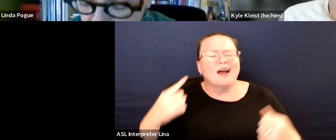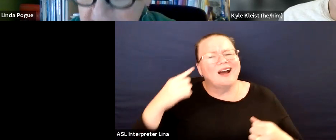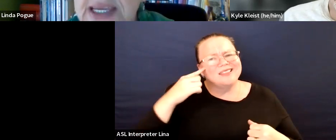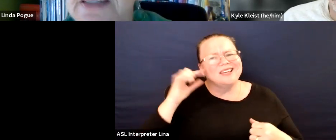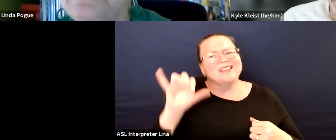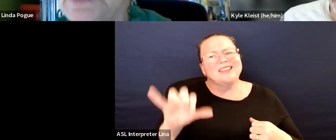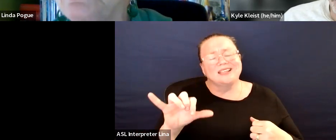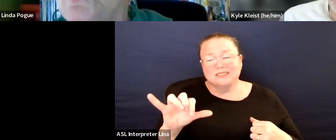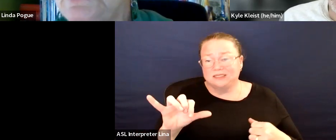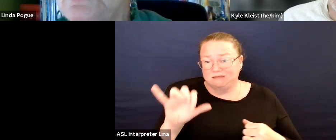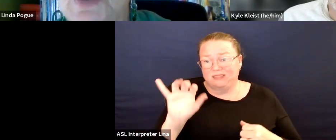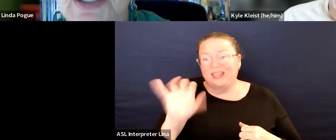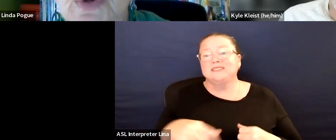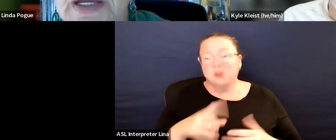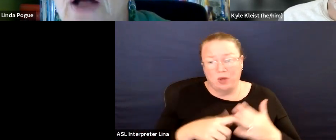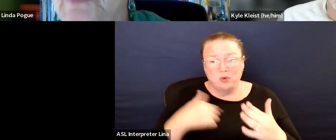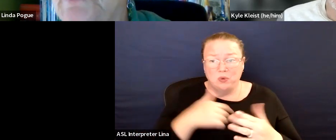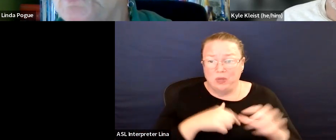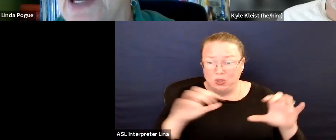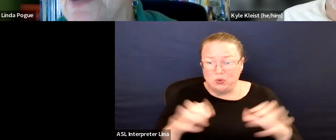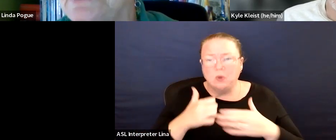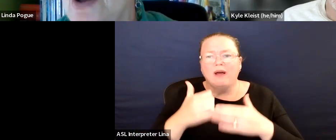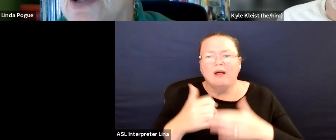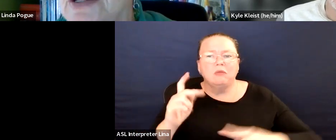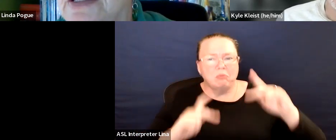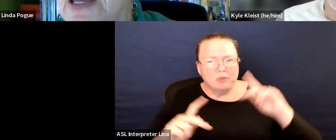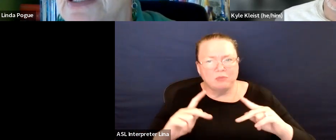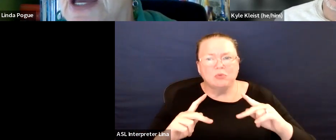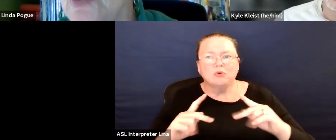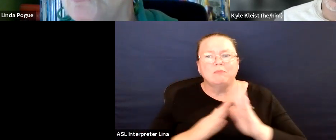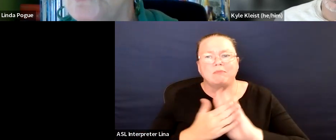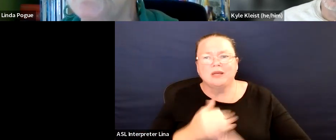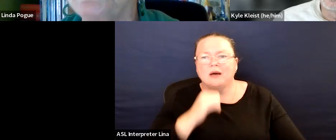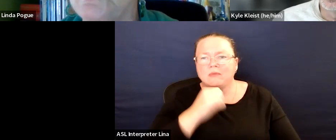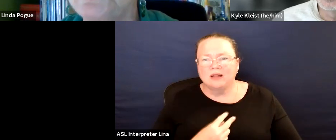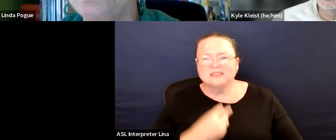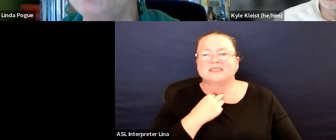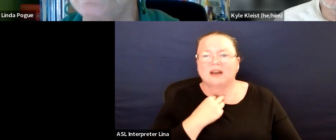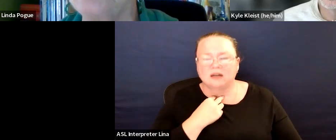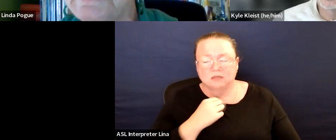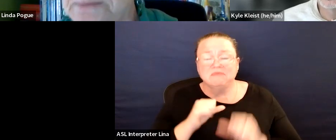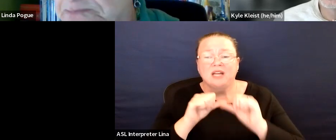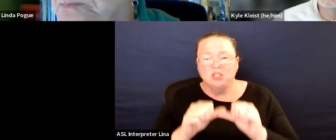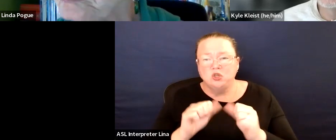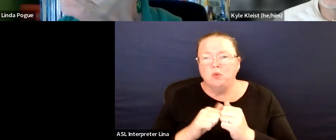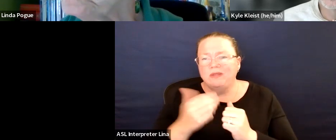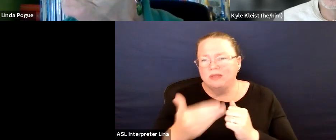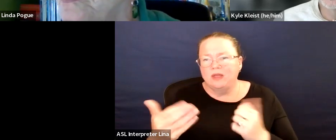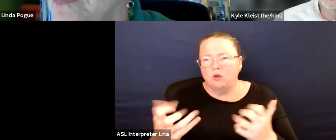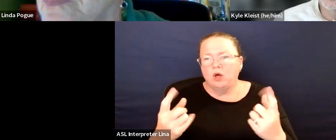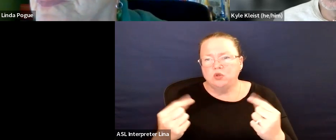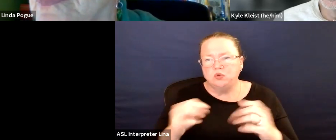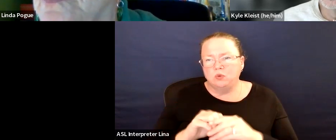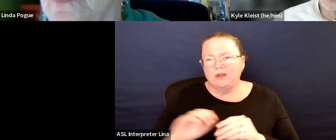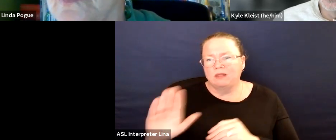that's it. That's what we do. We help people get unstuck and get on with what they want to do in their lives.